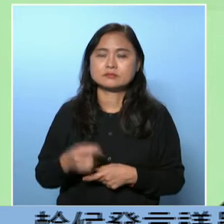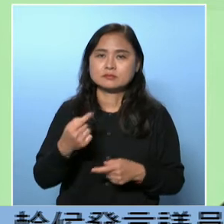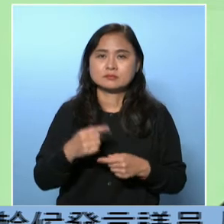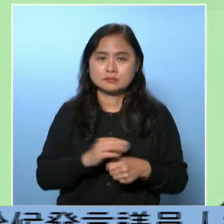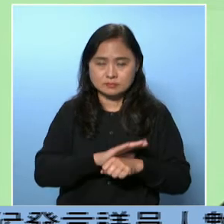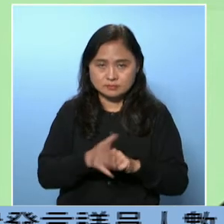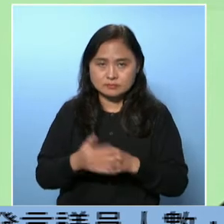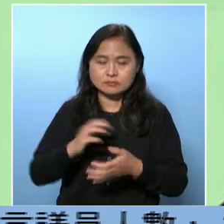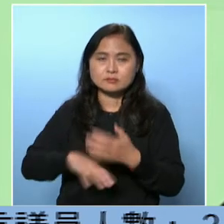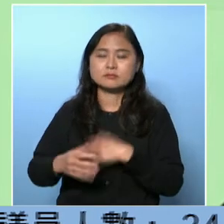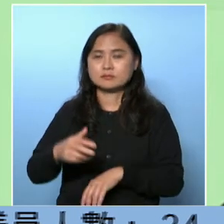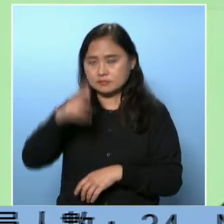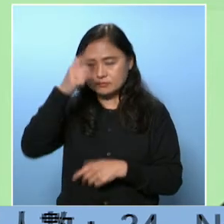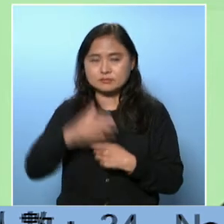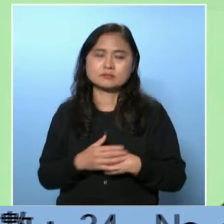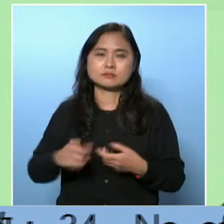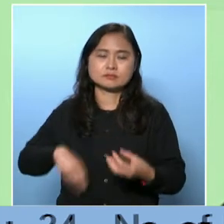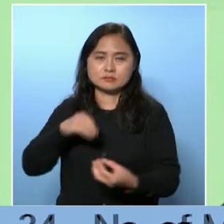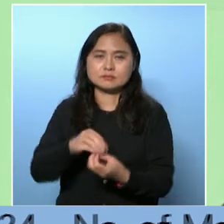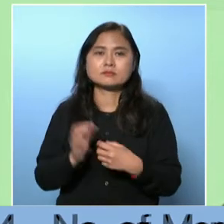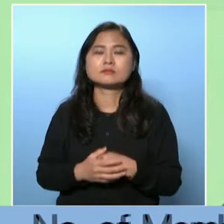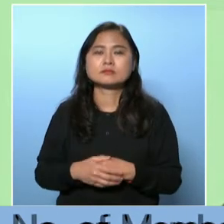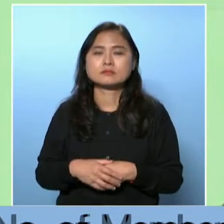so that to tell people that we have a caring government.